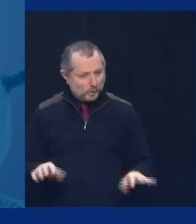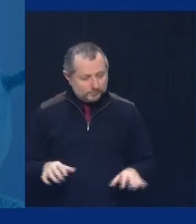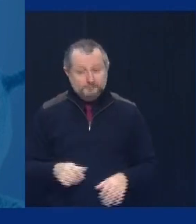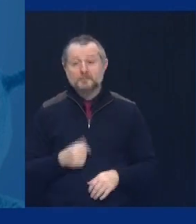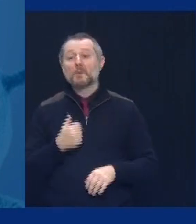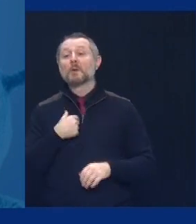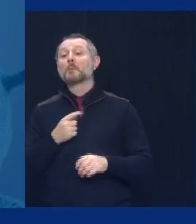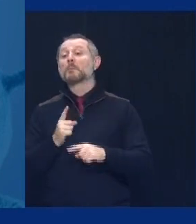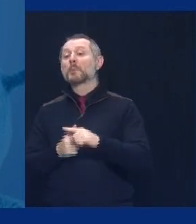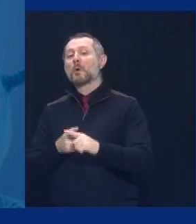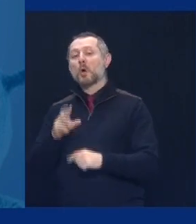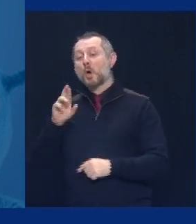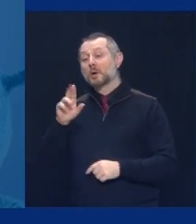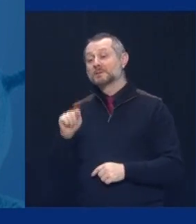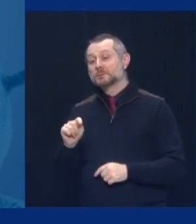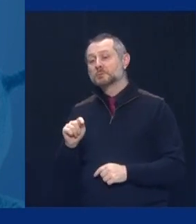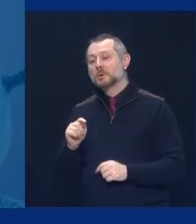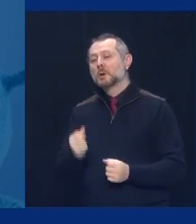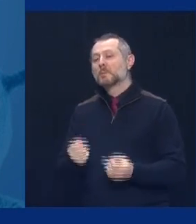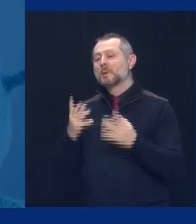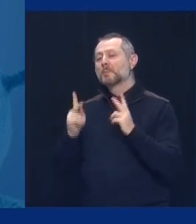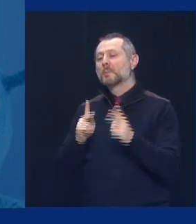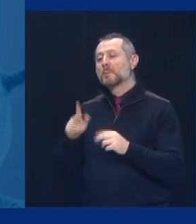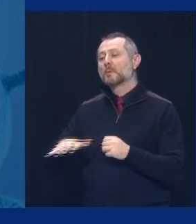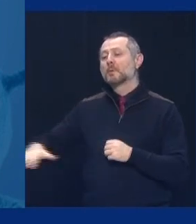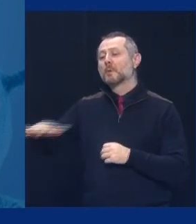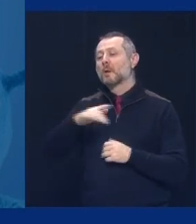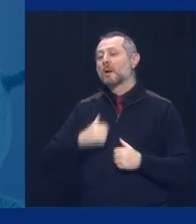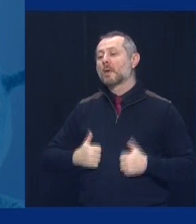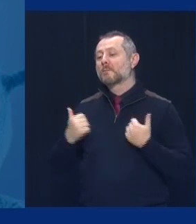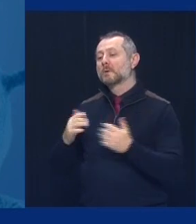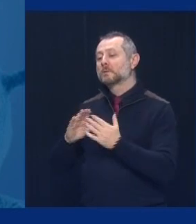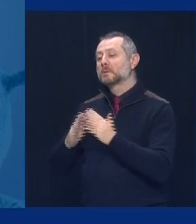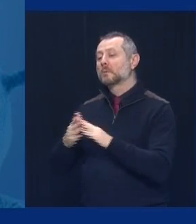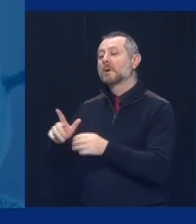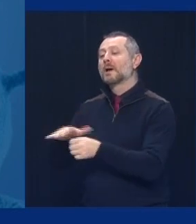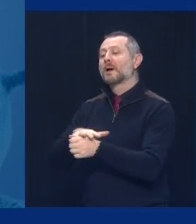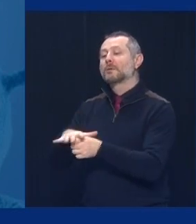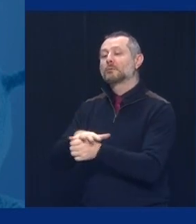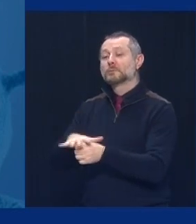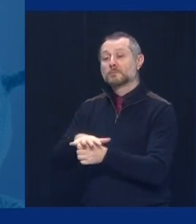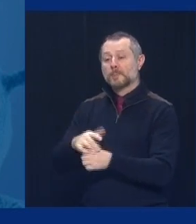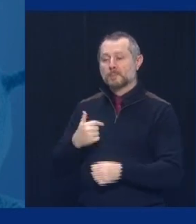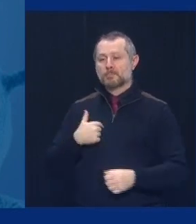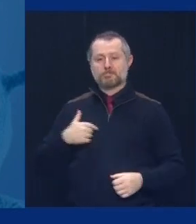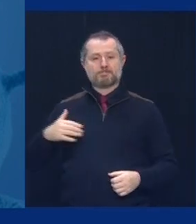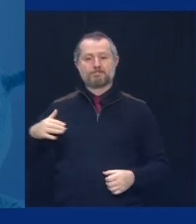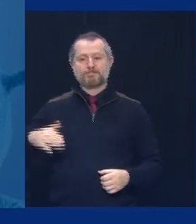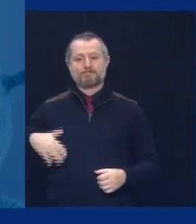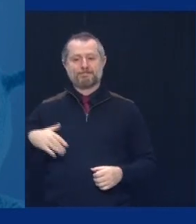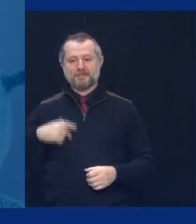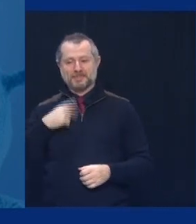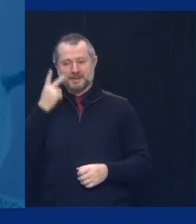the density and what is the crowding? Which is a factor we have not been considering